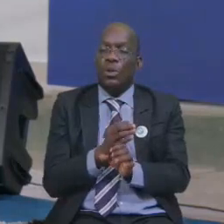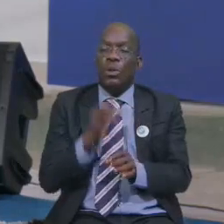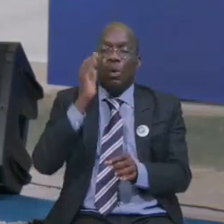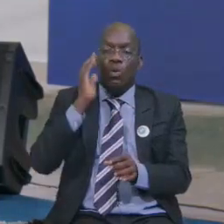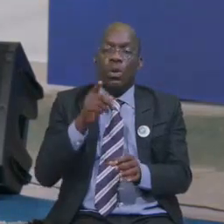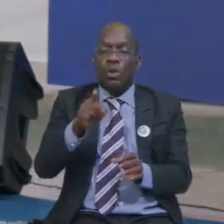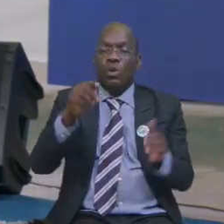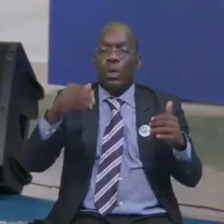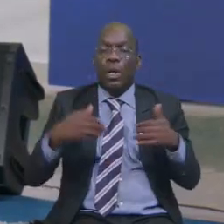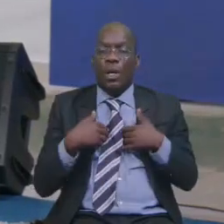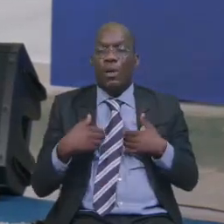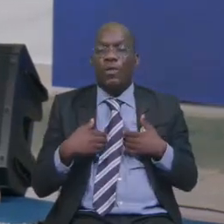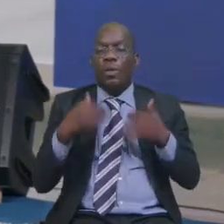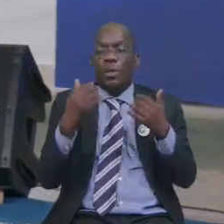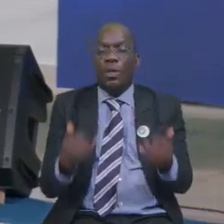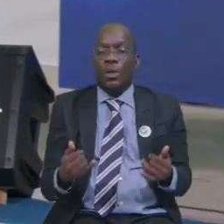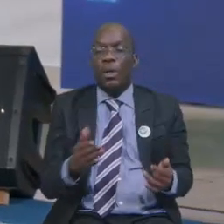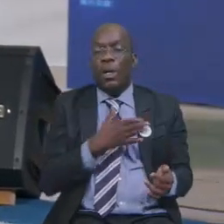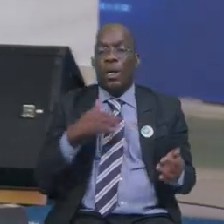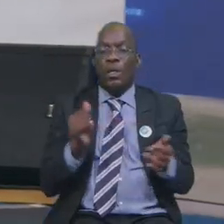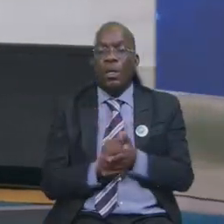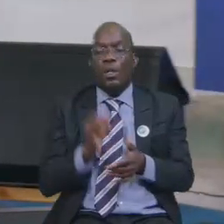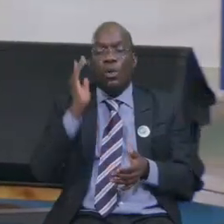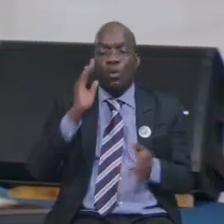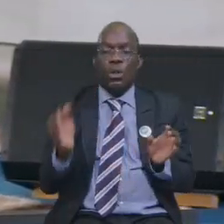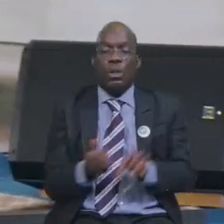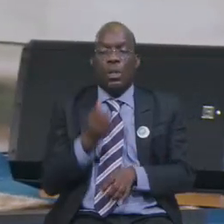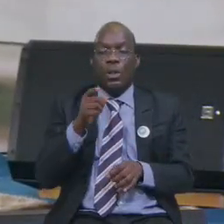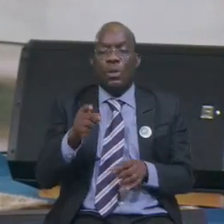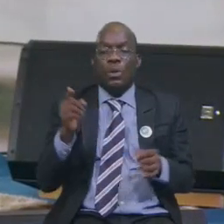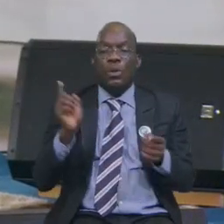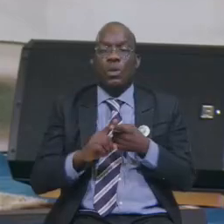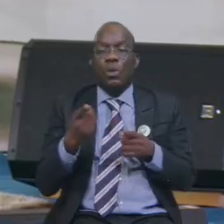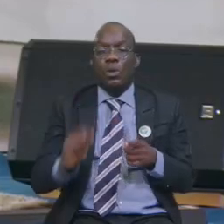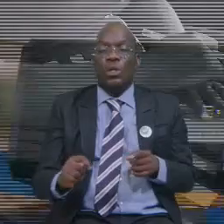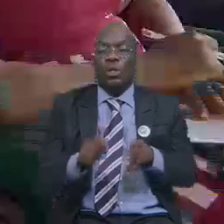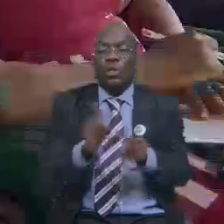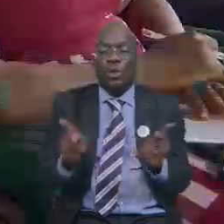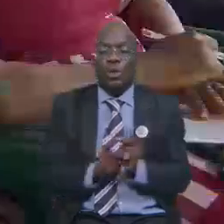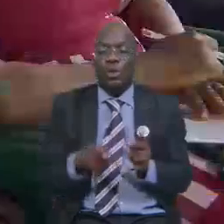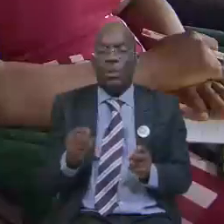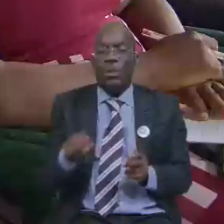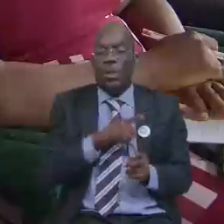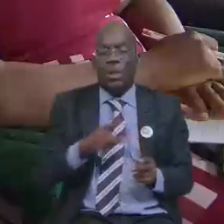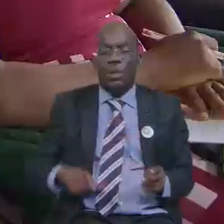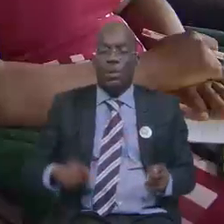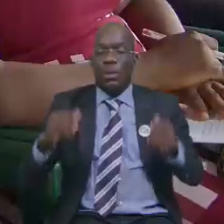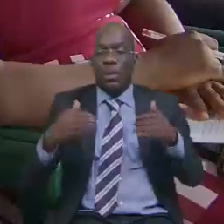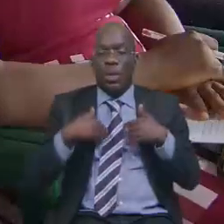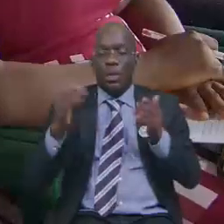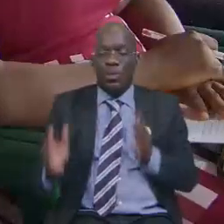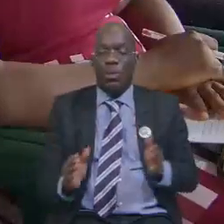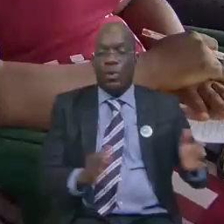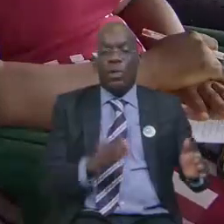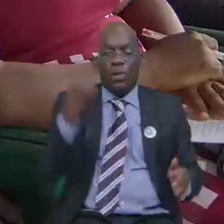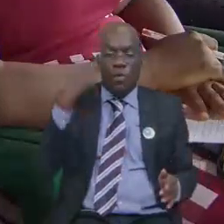have now? And then that will take you to the place the Lord has ordained for